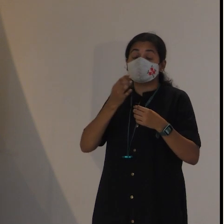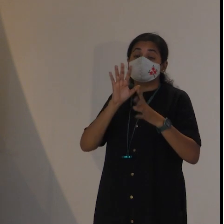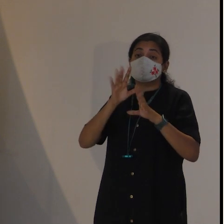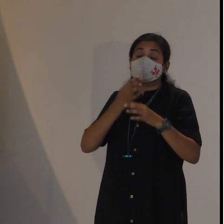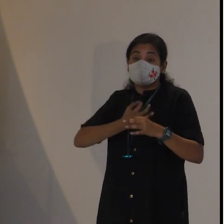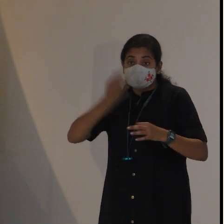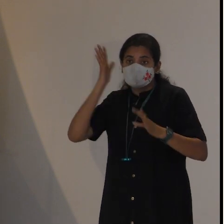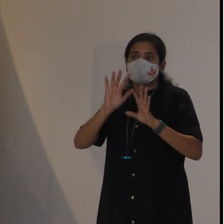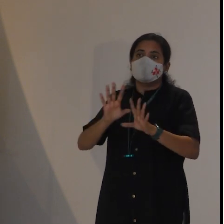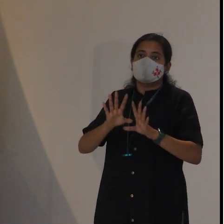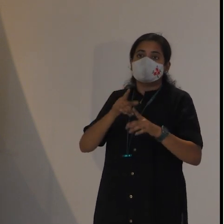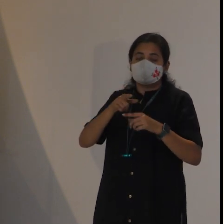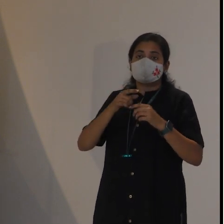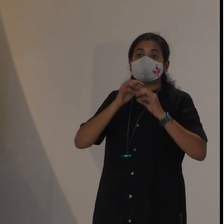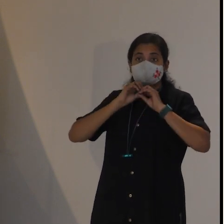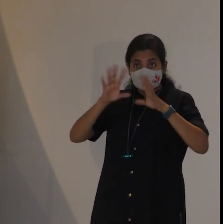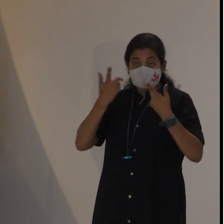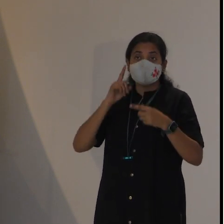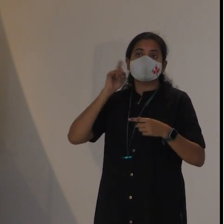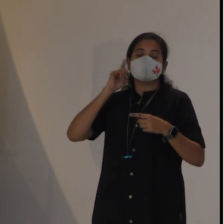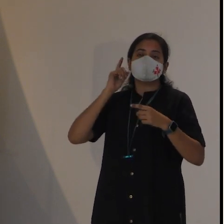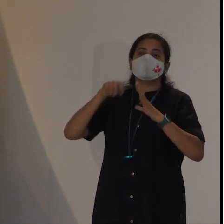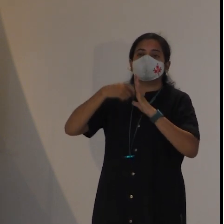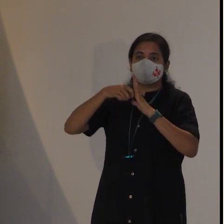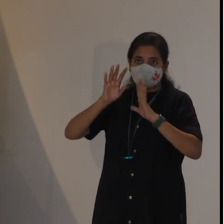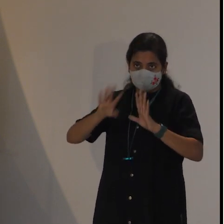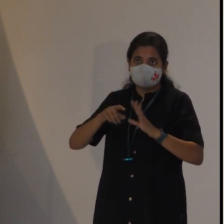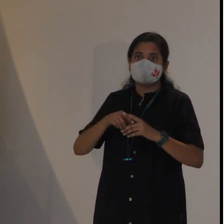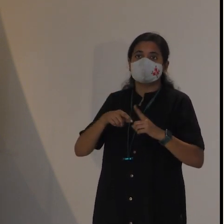museum spaces in the form of audio guides.